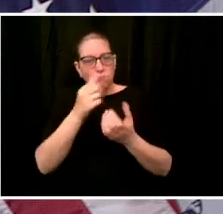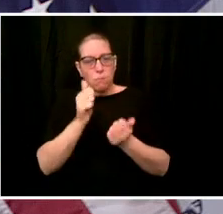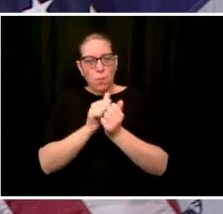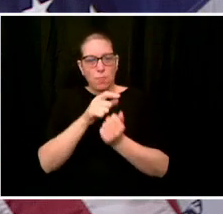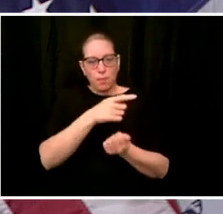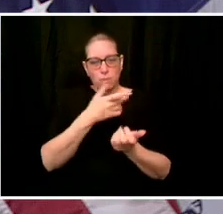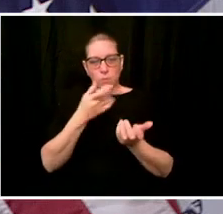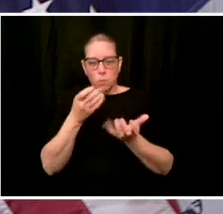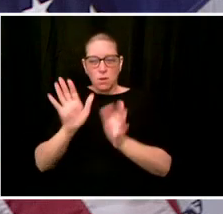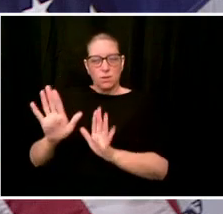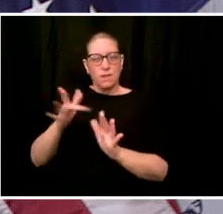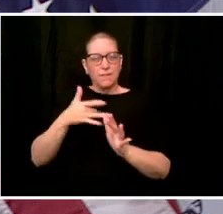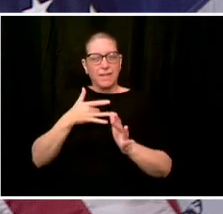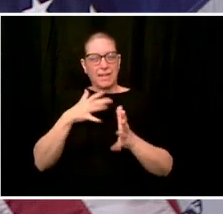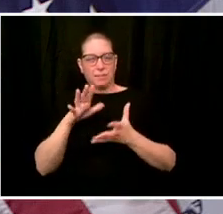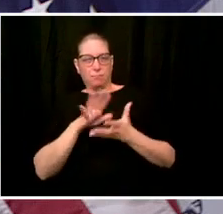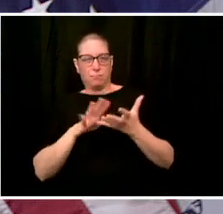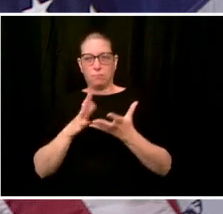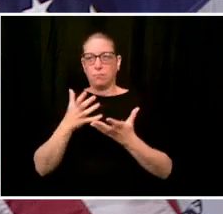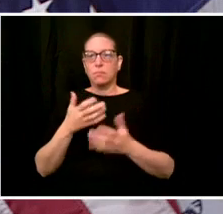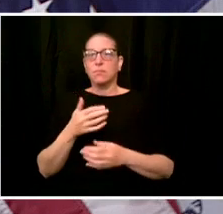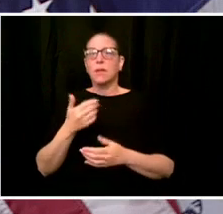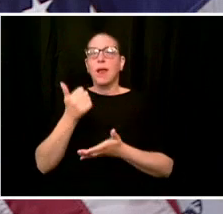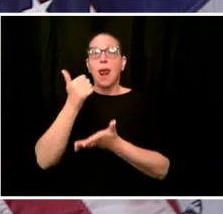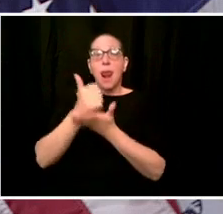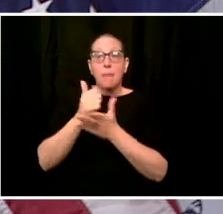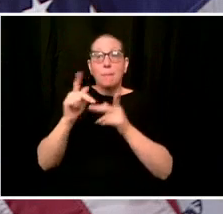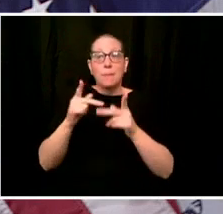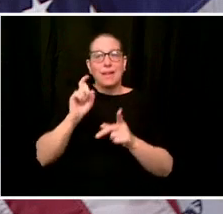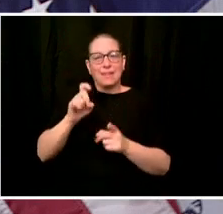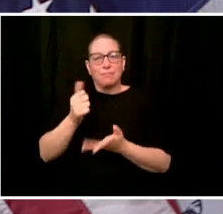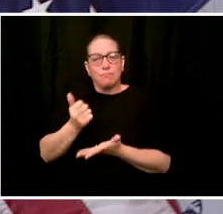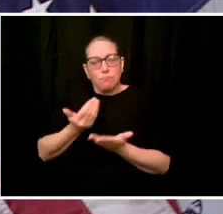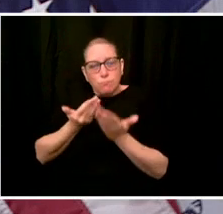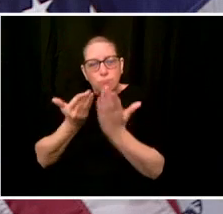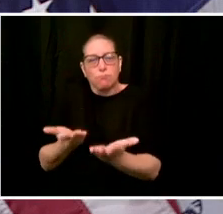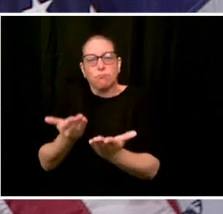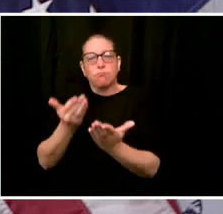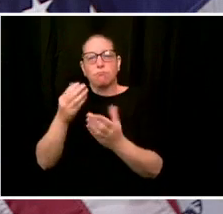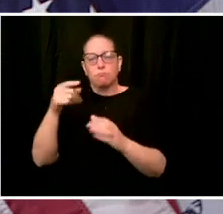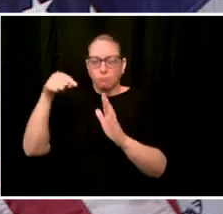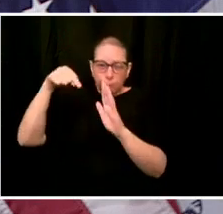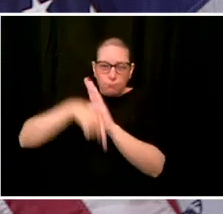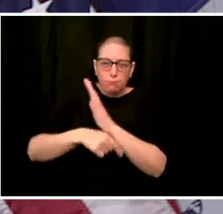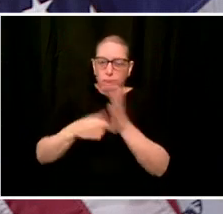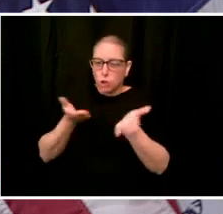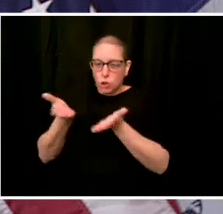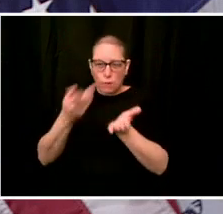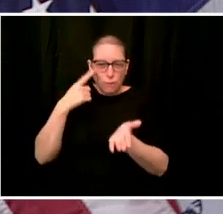there and keep them from going back to the streets. So, no, hotels are generally, in that case, not the answer.